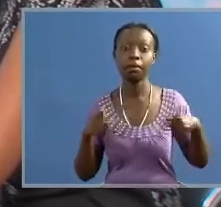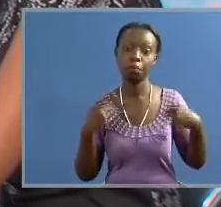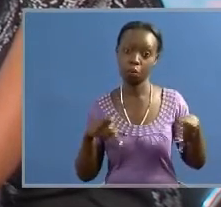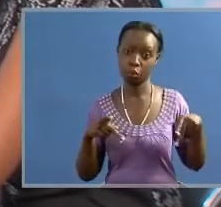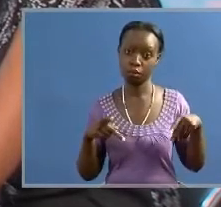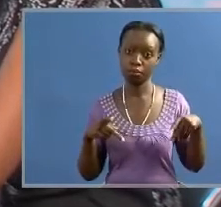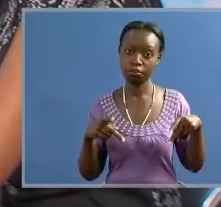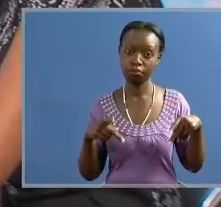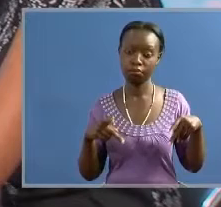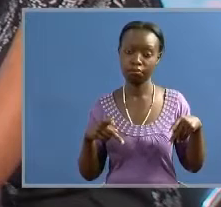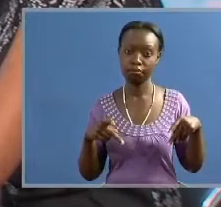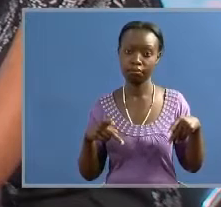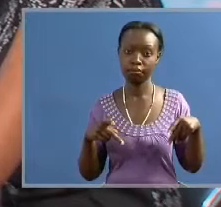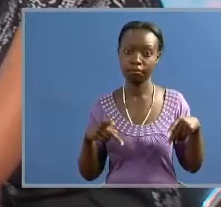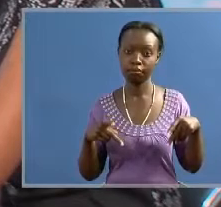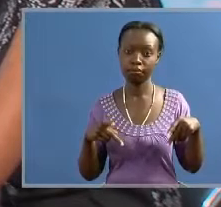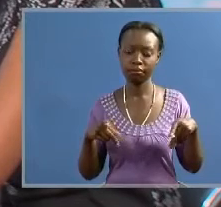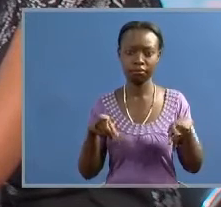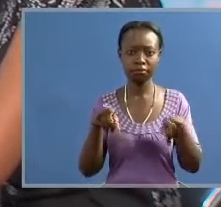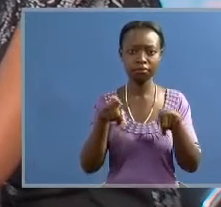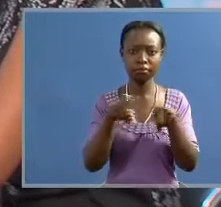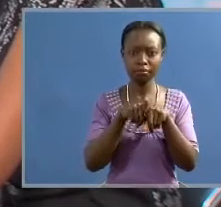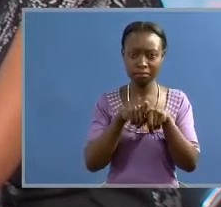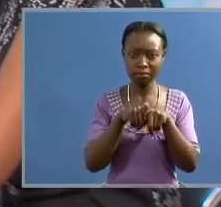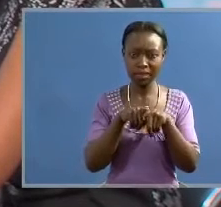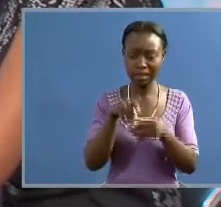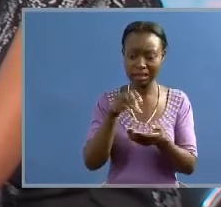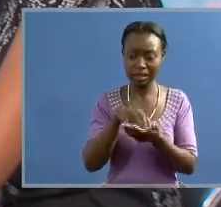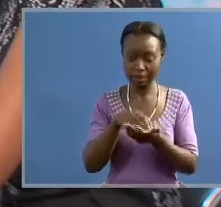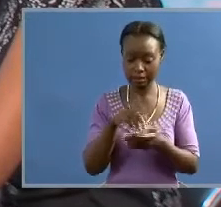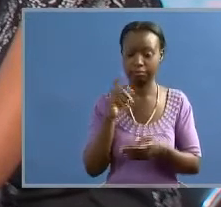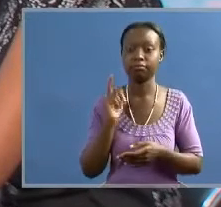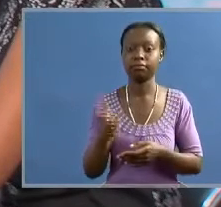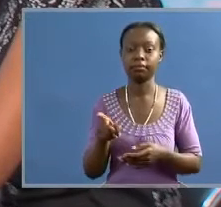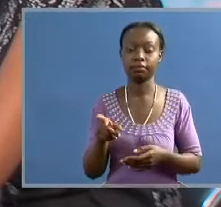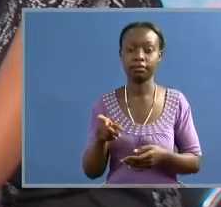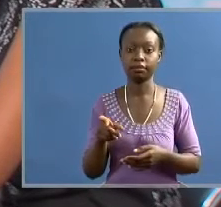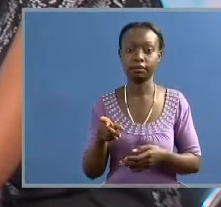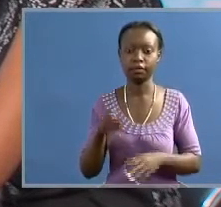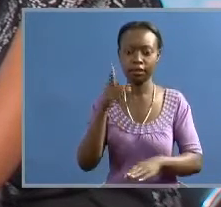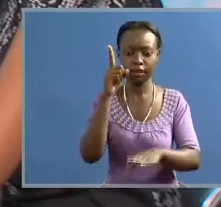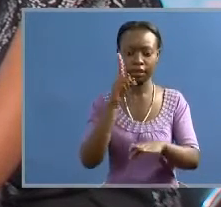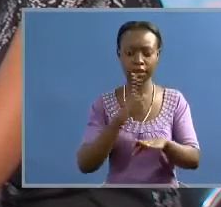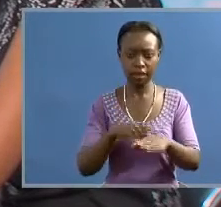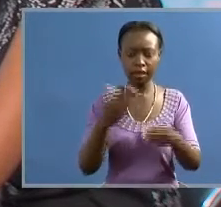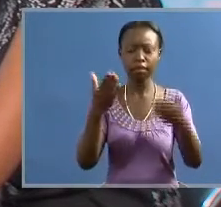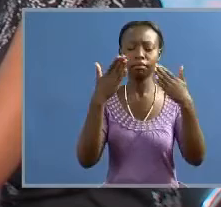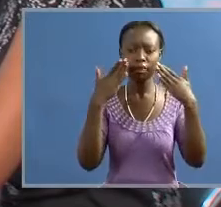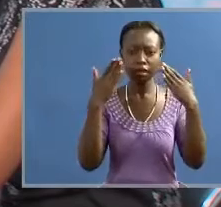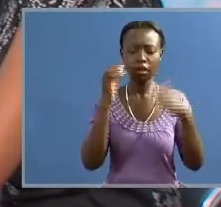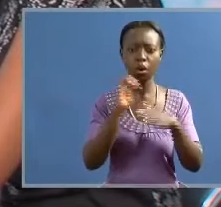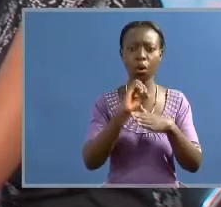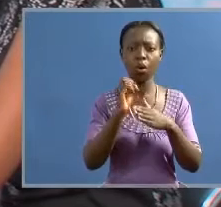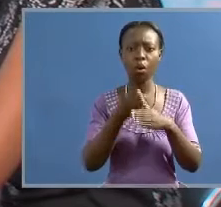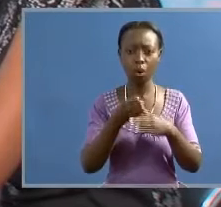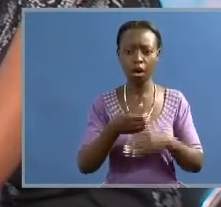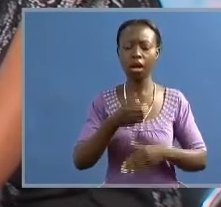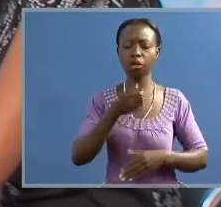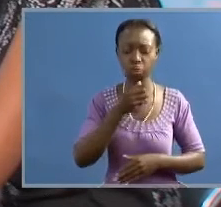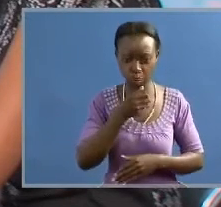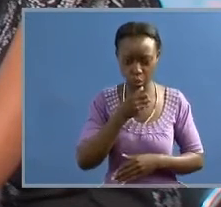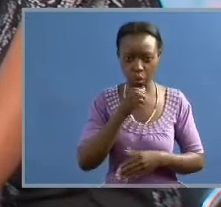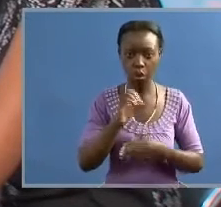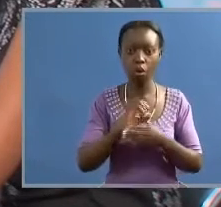Are you getting me right? Because then in that case, when you breathe, when you sneeze, when you cough,